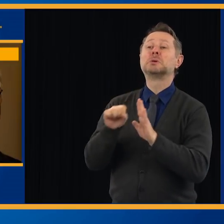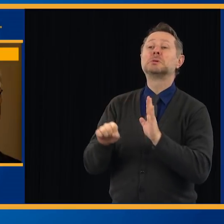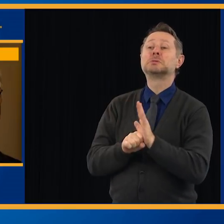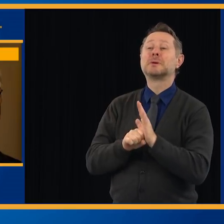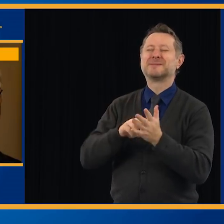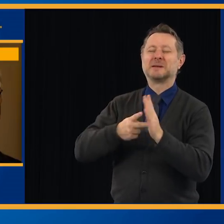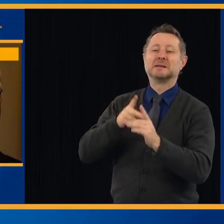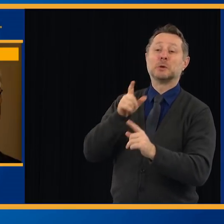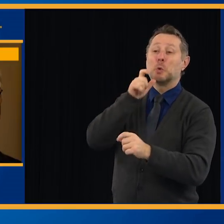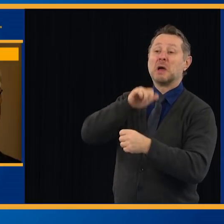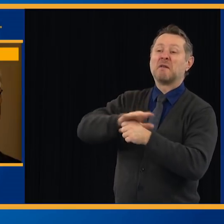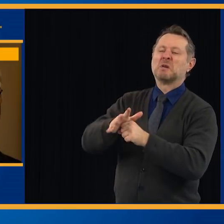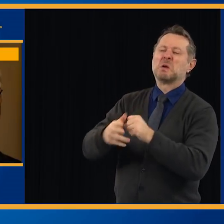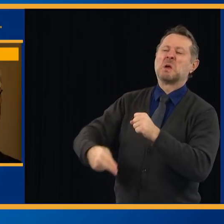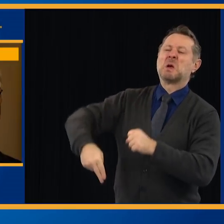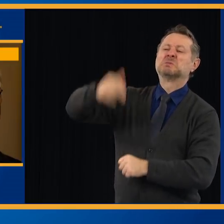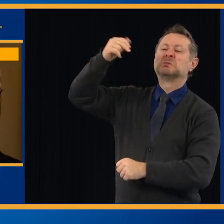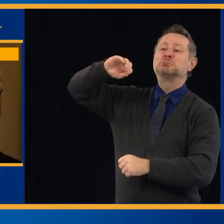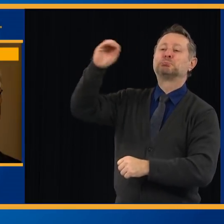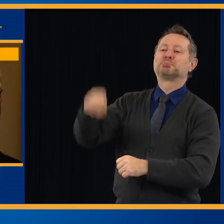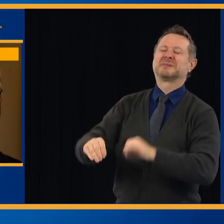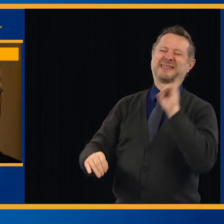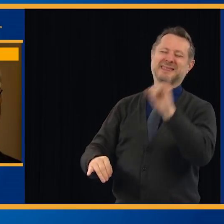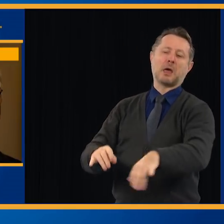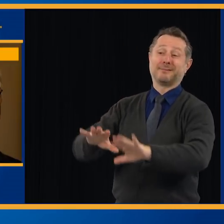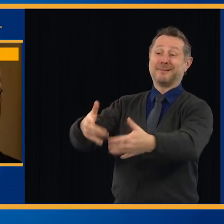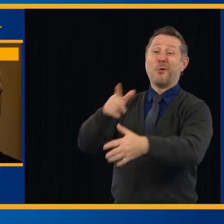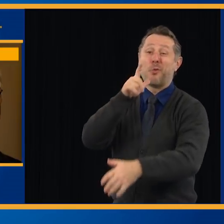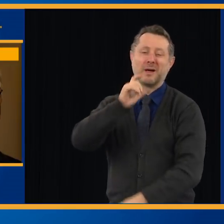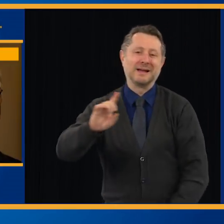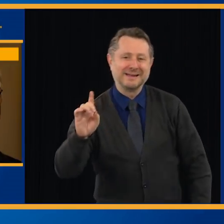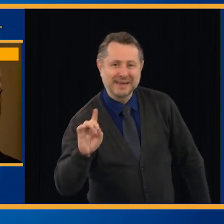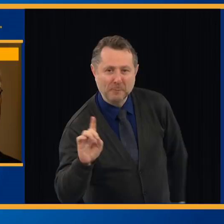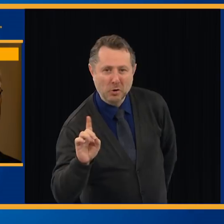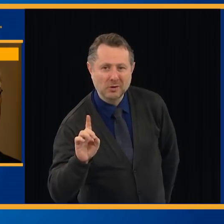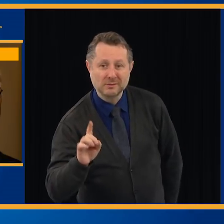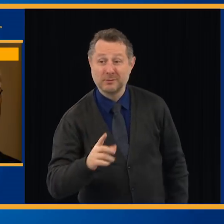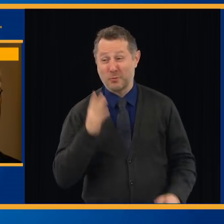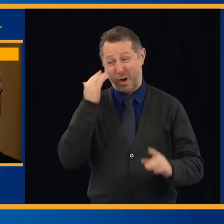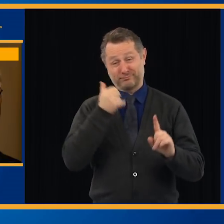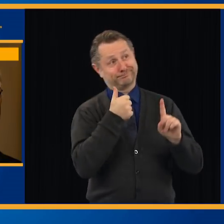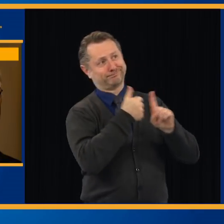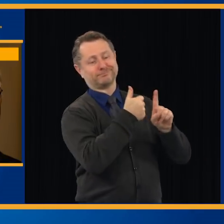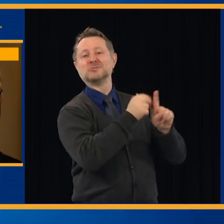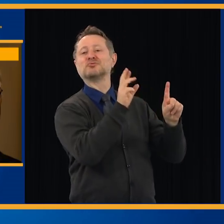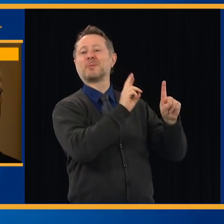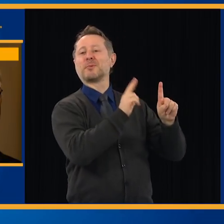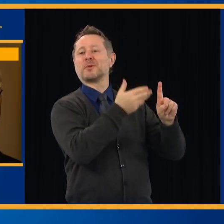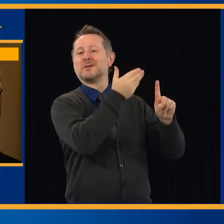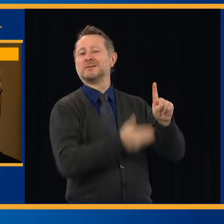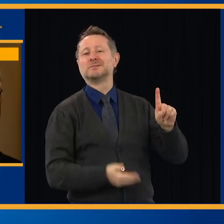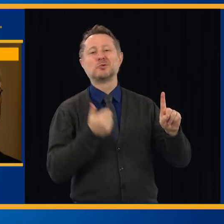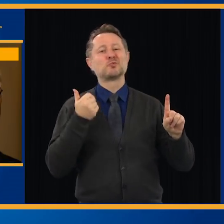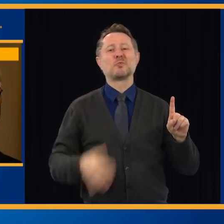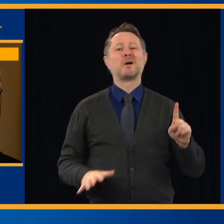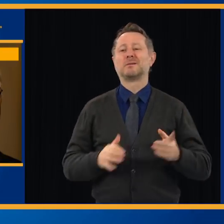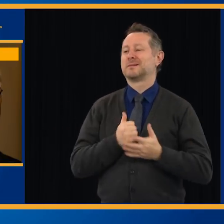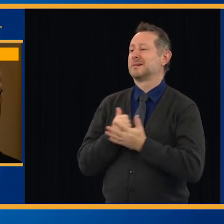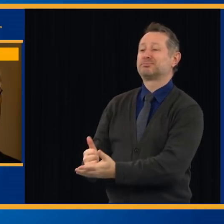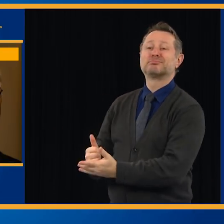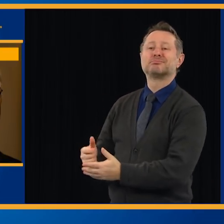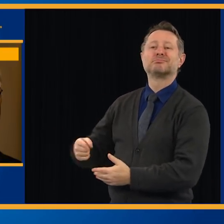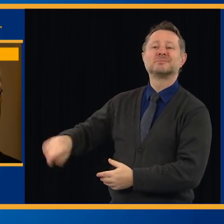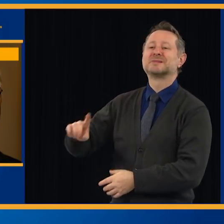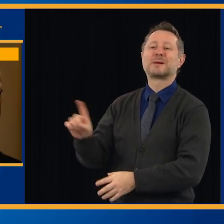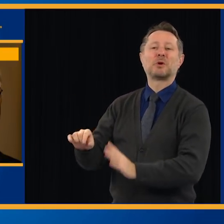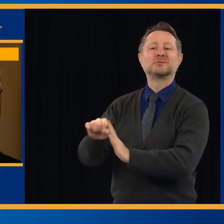states. And he's a Republican, so he doesn't want to help the Democratic states.